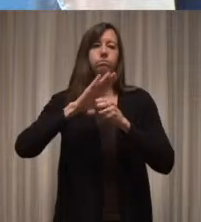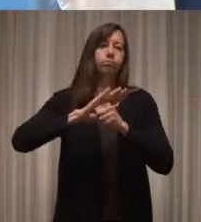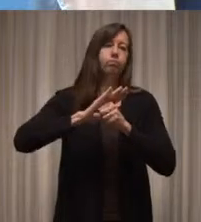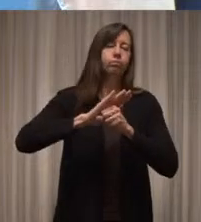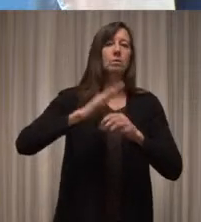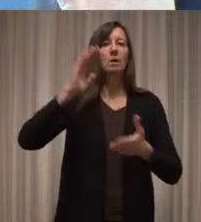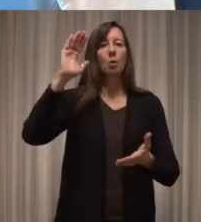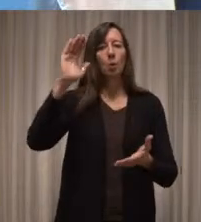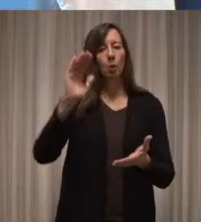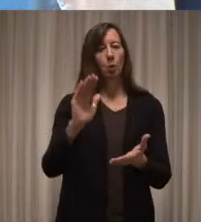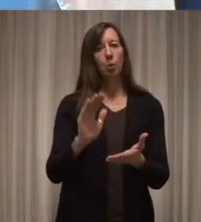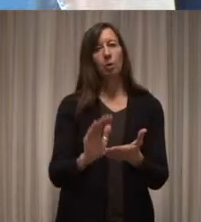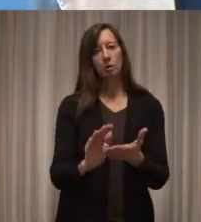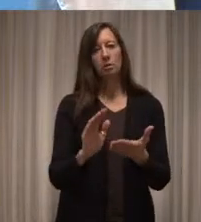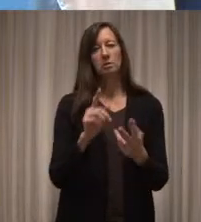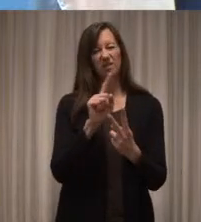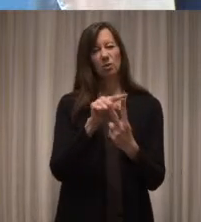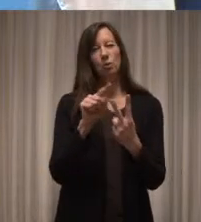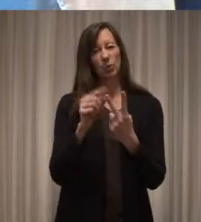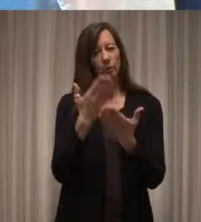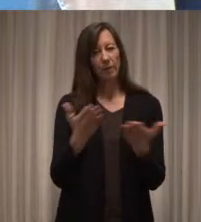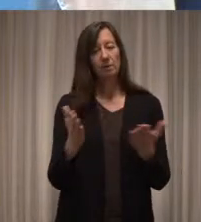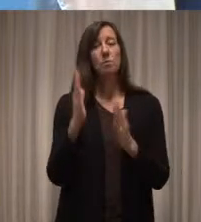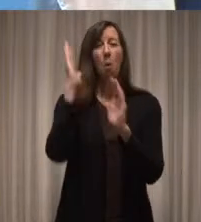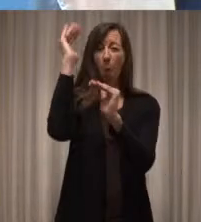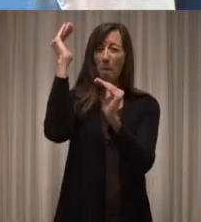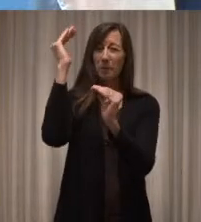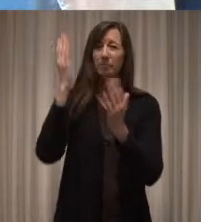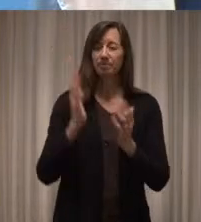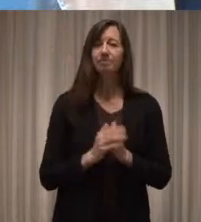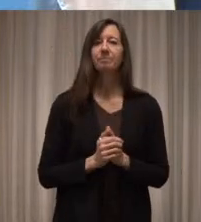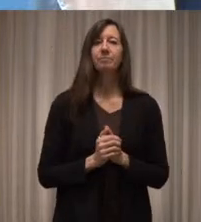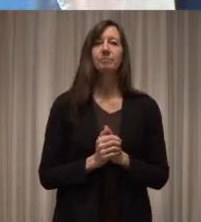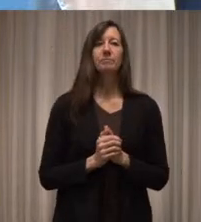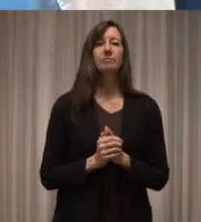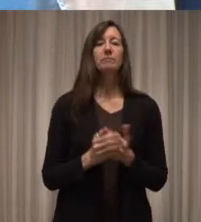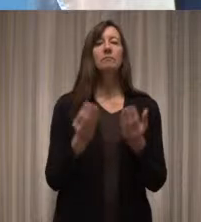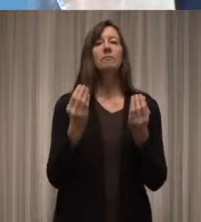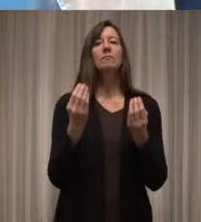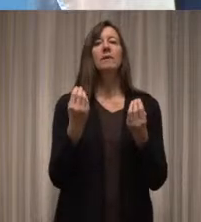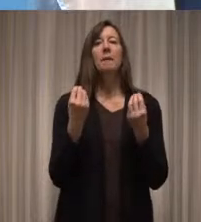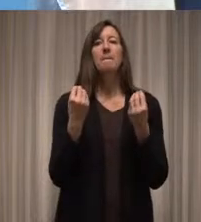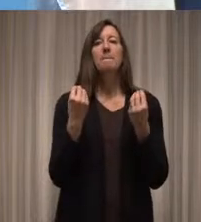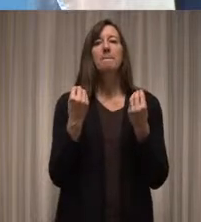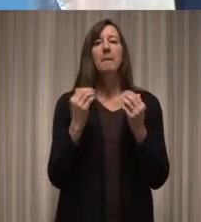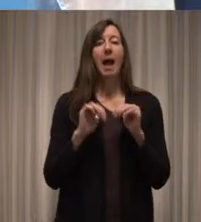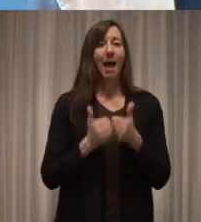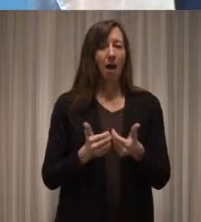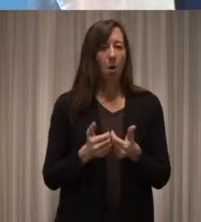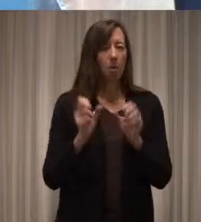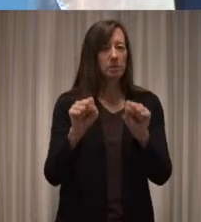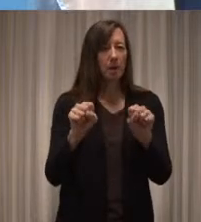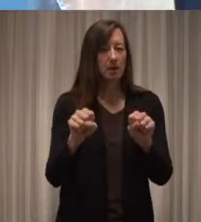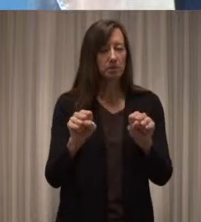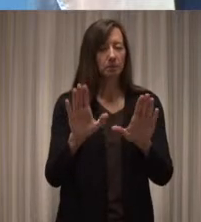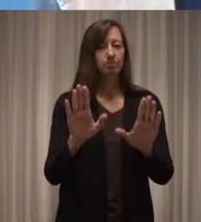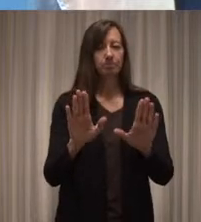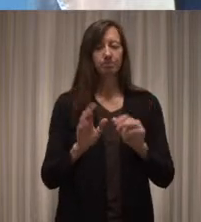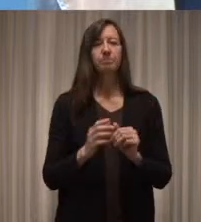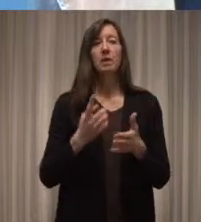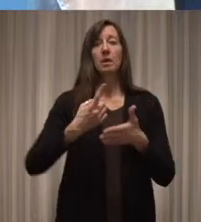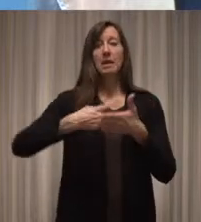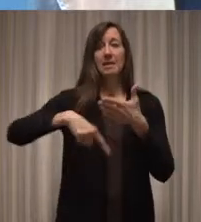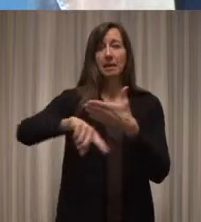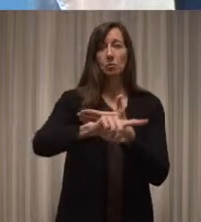are experiencing, or at least that's what we hope. Much of this is made possible by the fact that starting next week on Monday, New